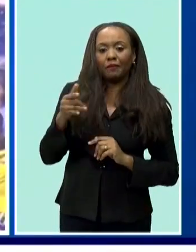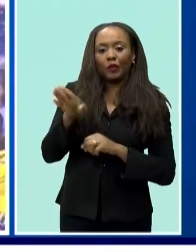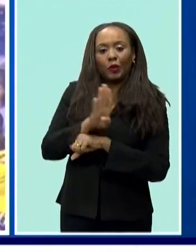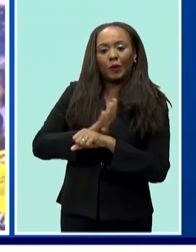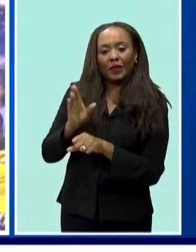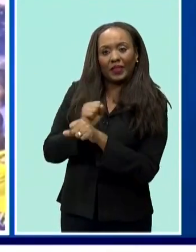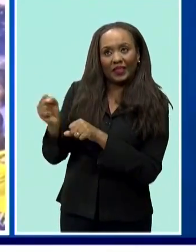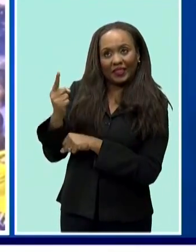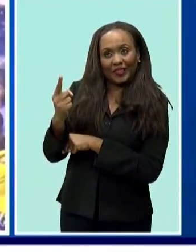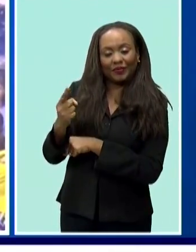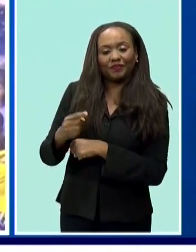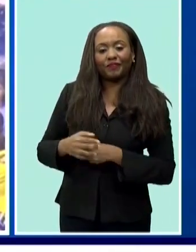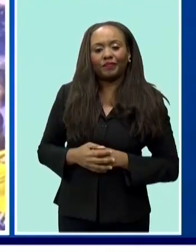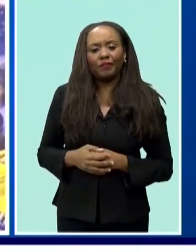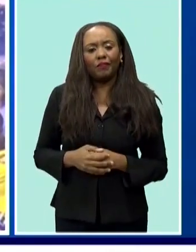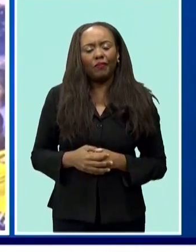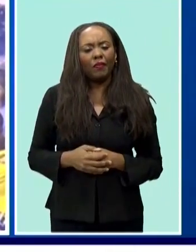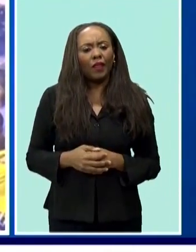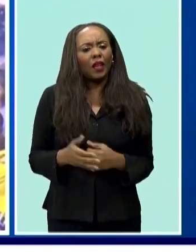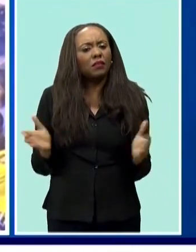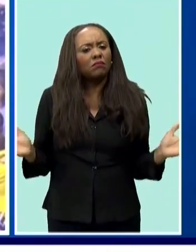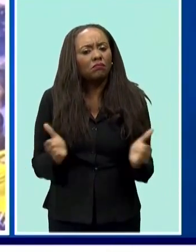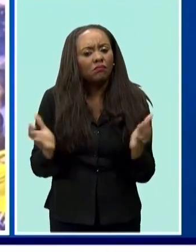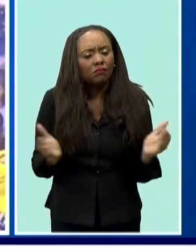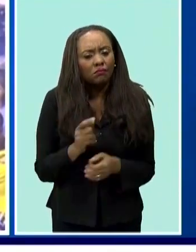I want to encourage all of you,